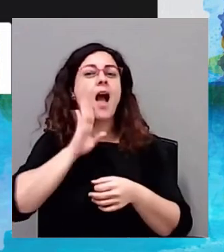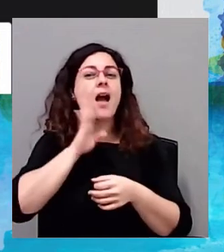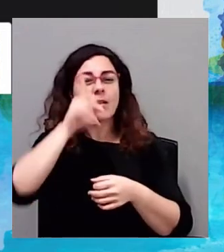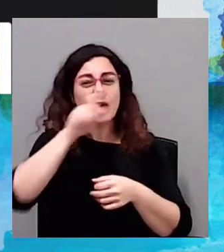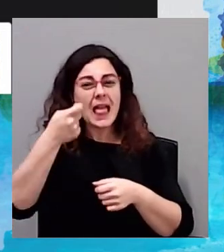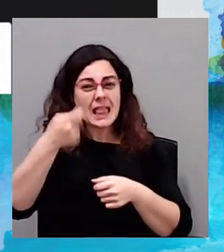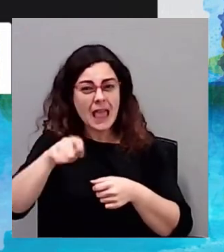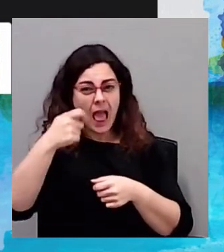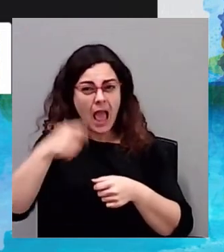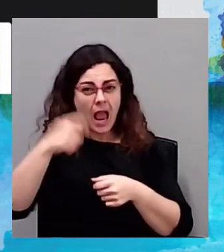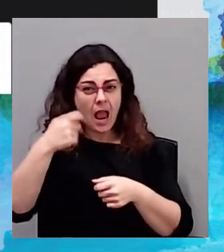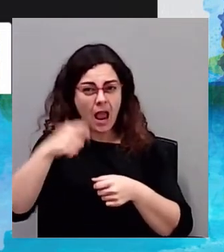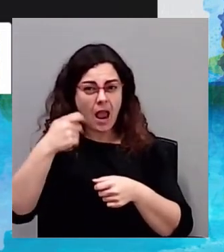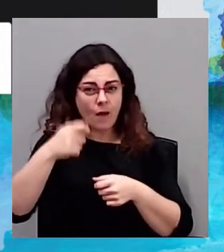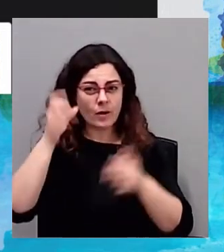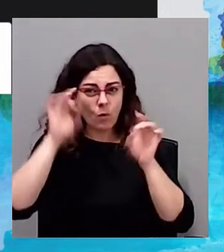Granada.